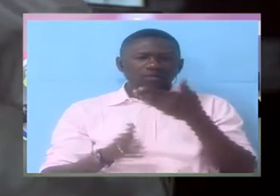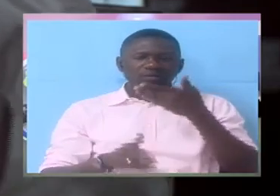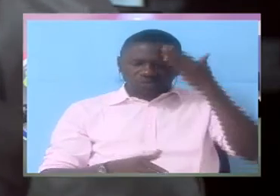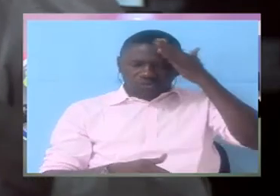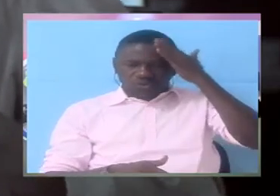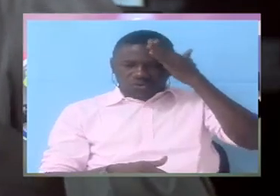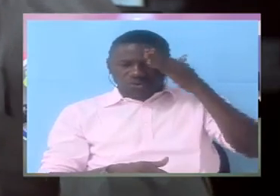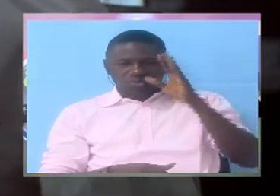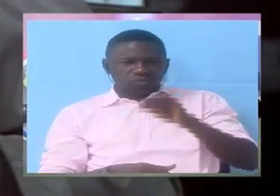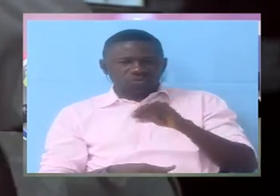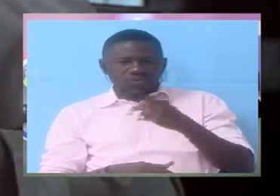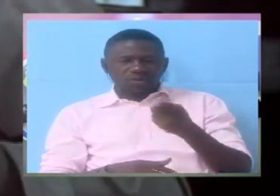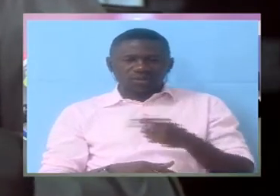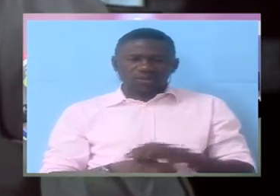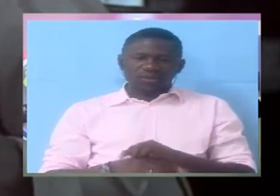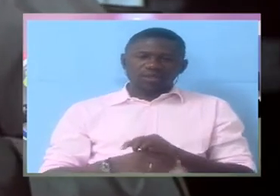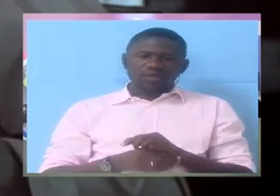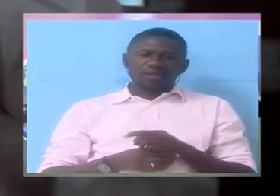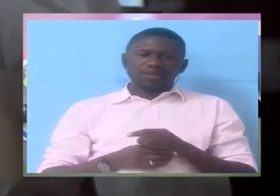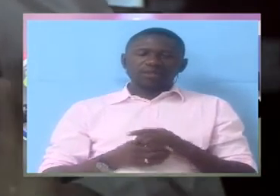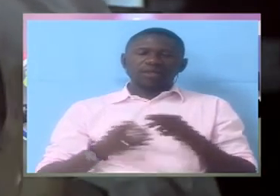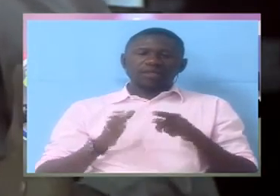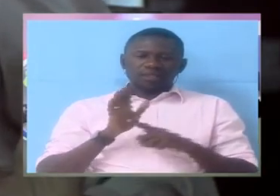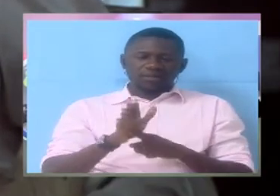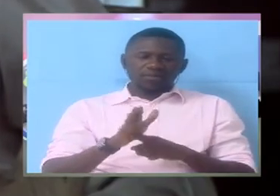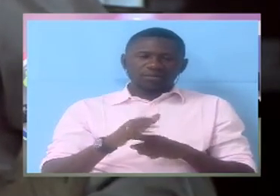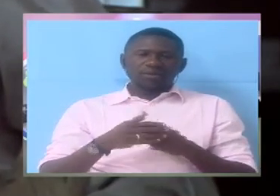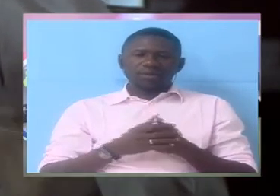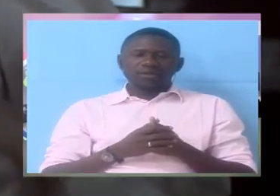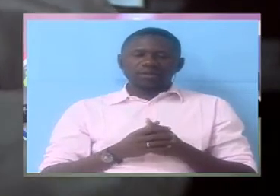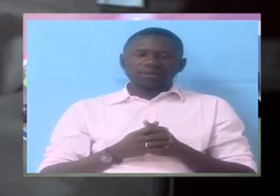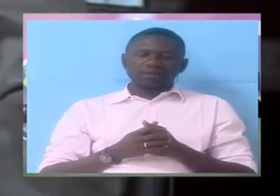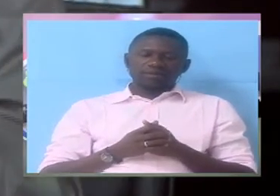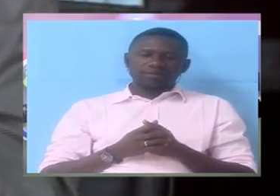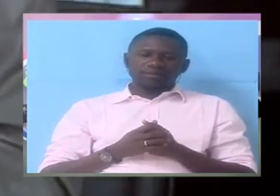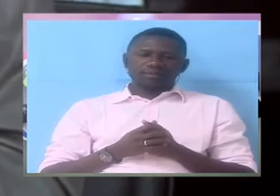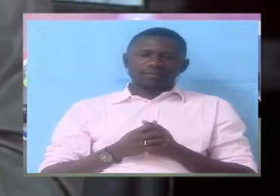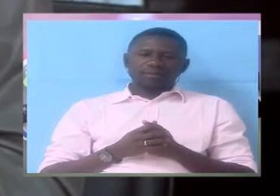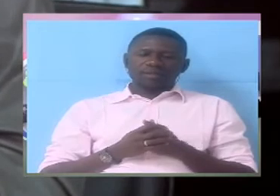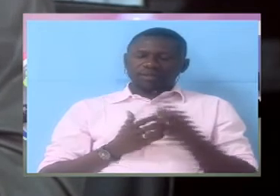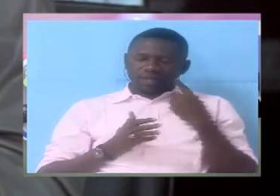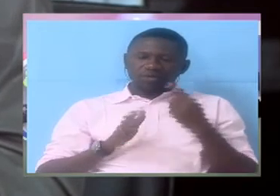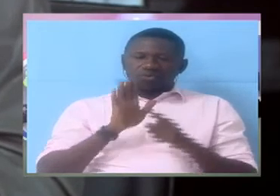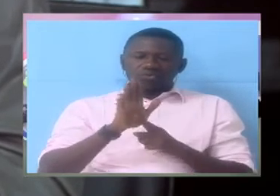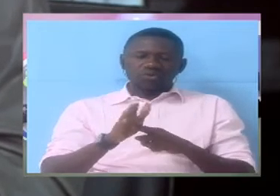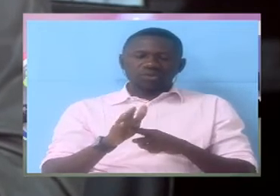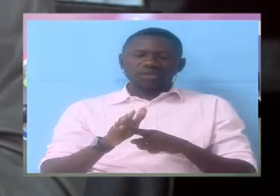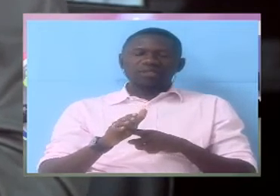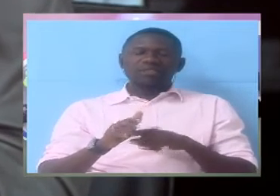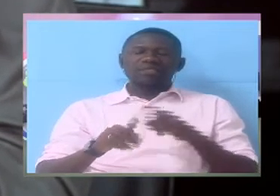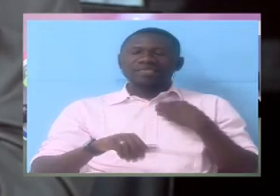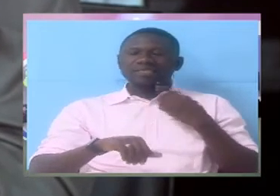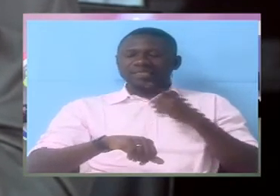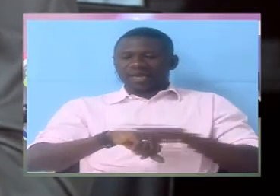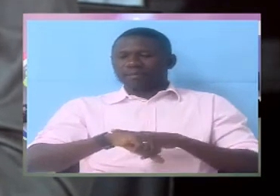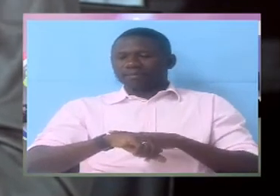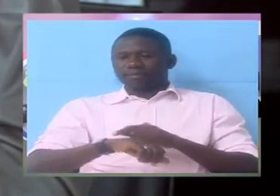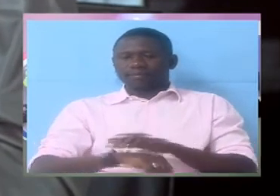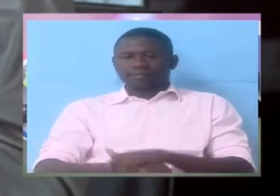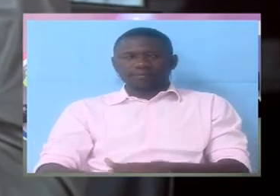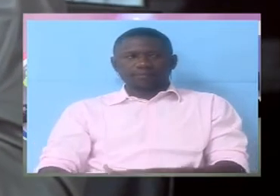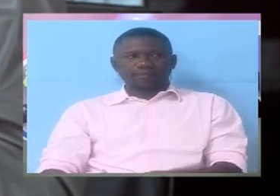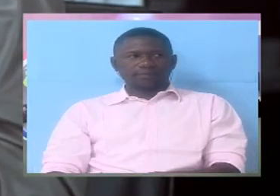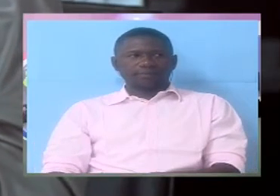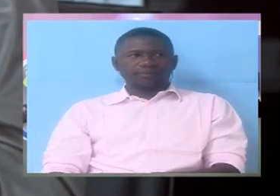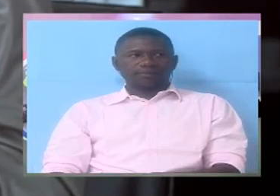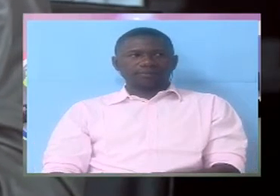I chaining madung I whatever. Fitri kola den aliyalla fengol be set. and so on. Then go at all mu na jam fata kan na soro be kole